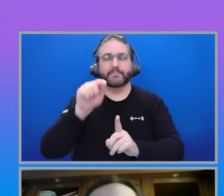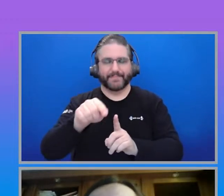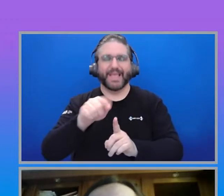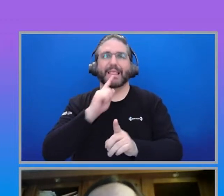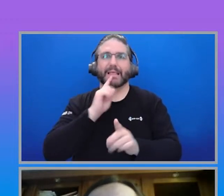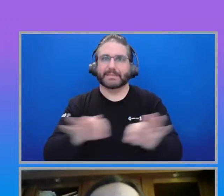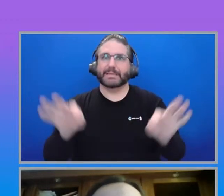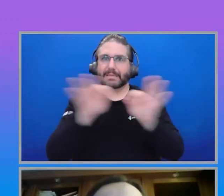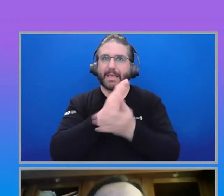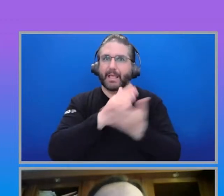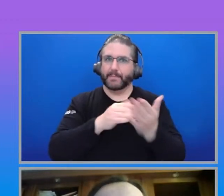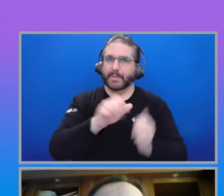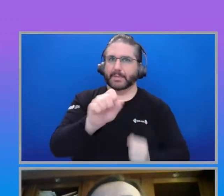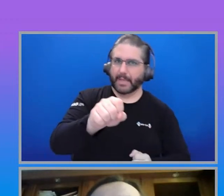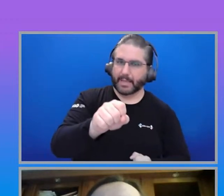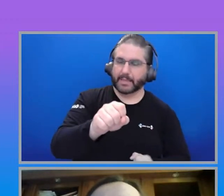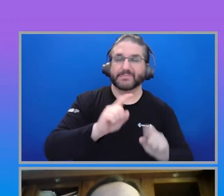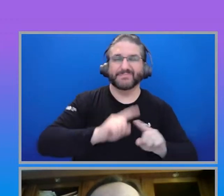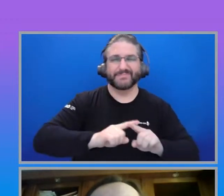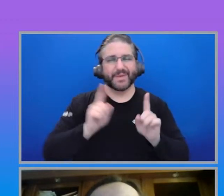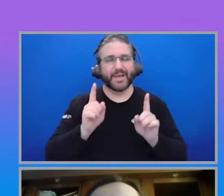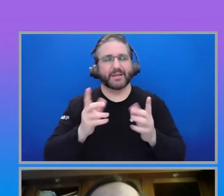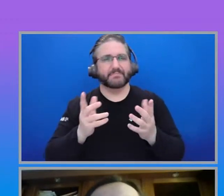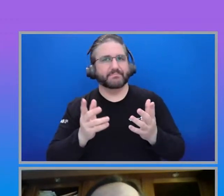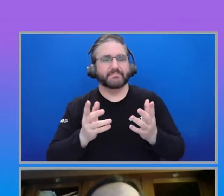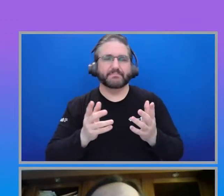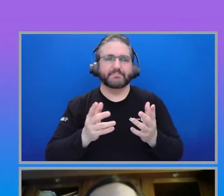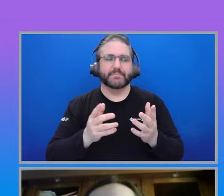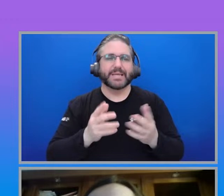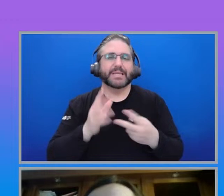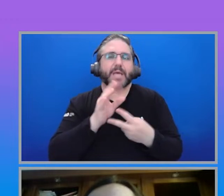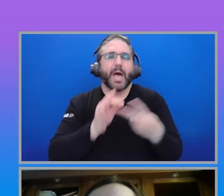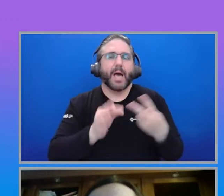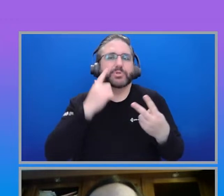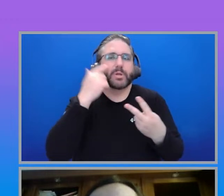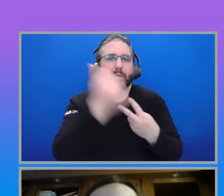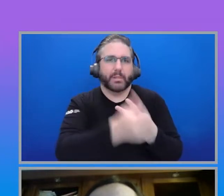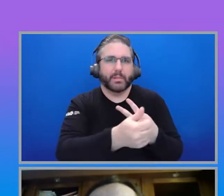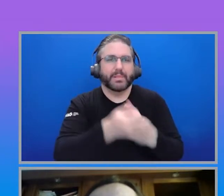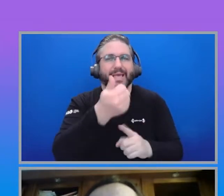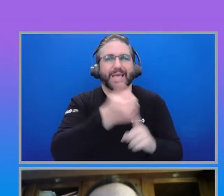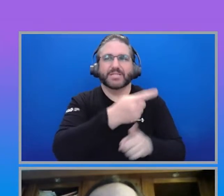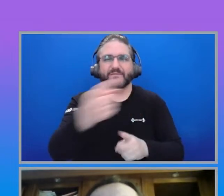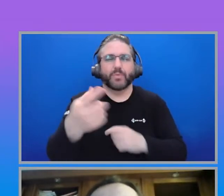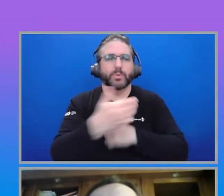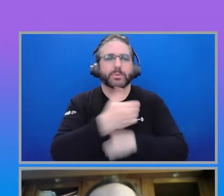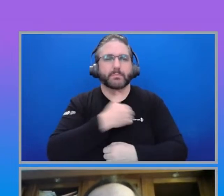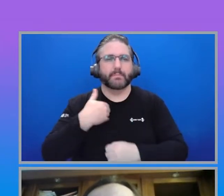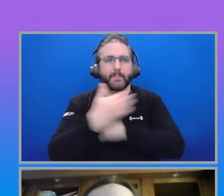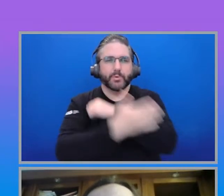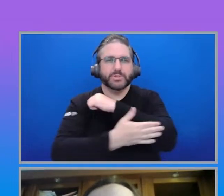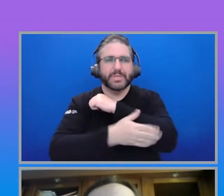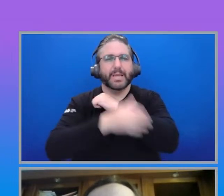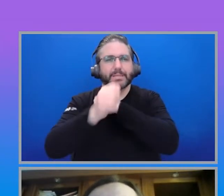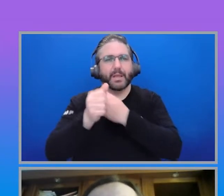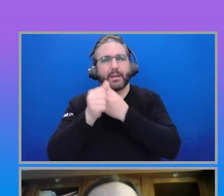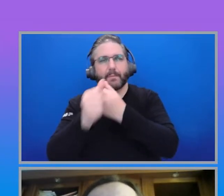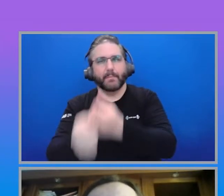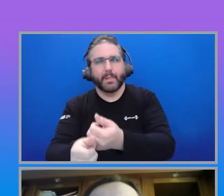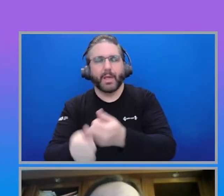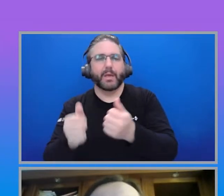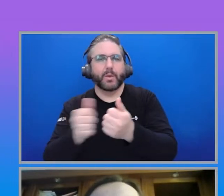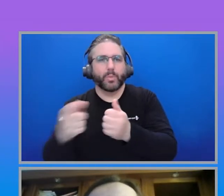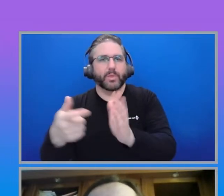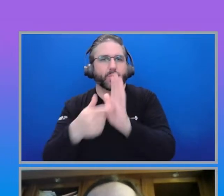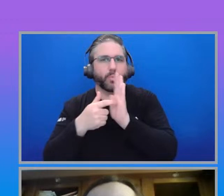but is optional from the point of view that member states may decide to comply with the requirements